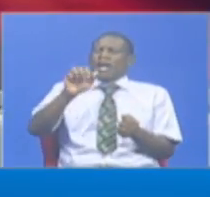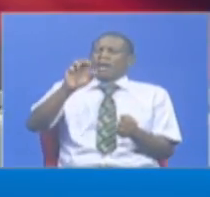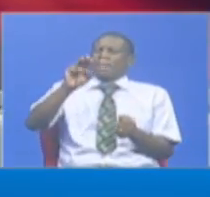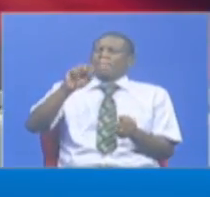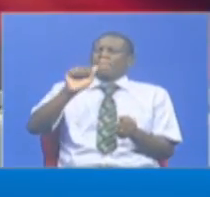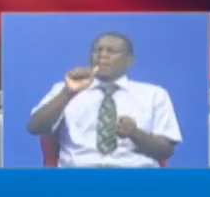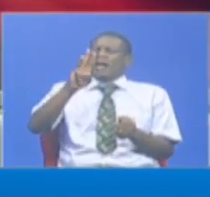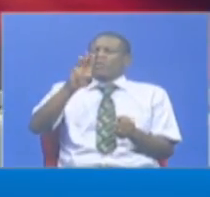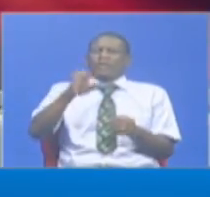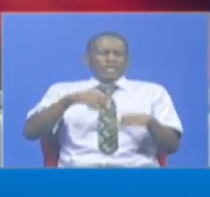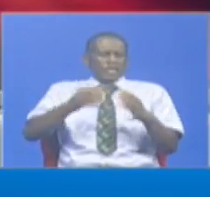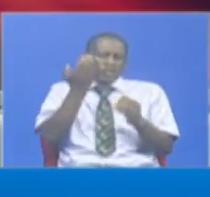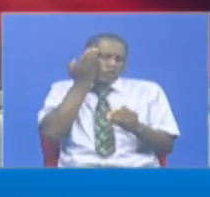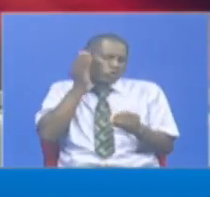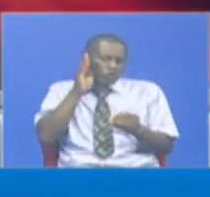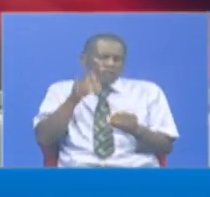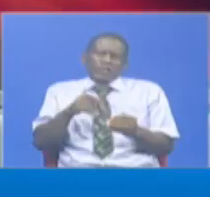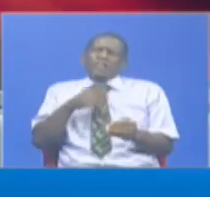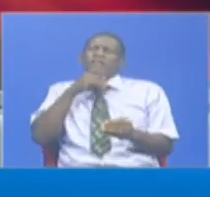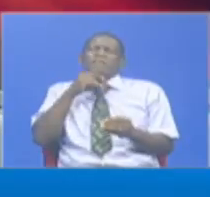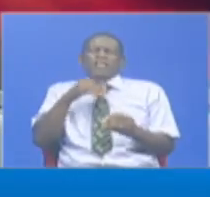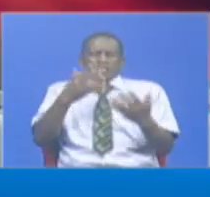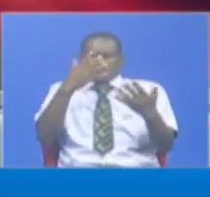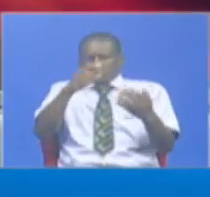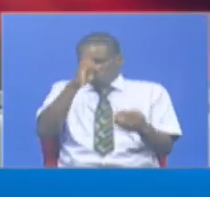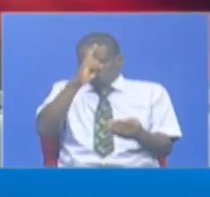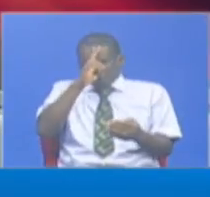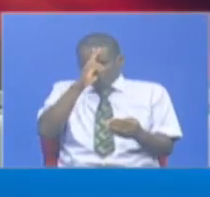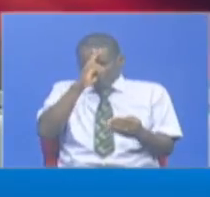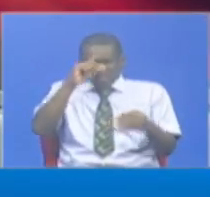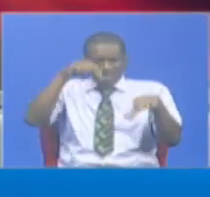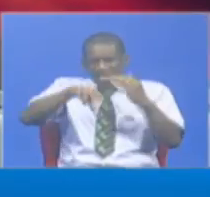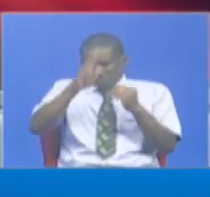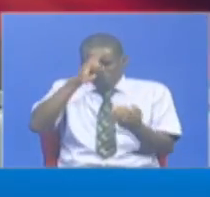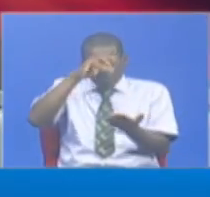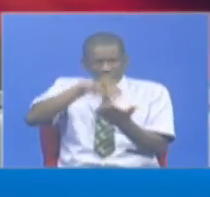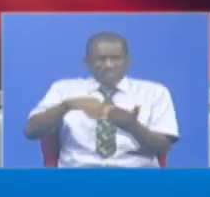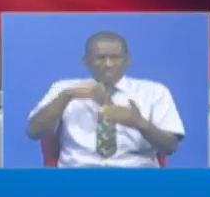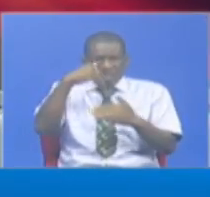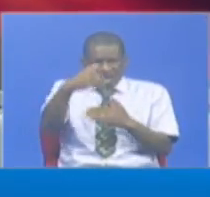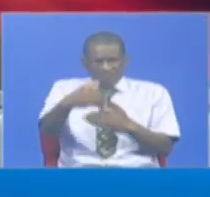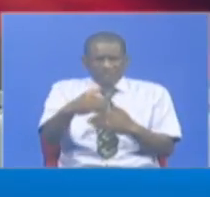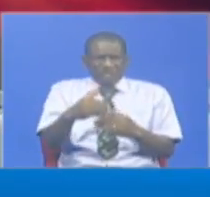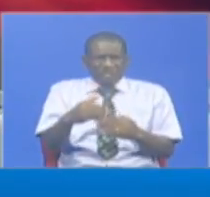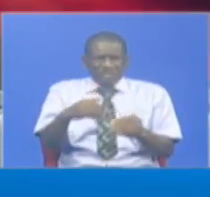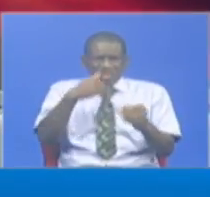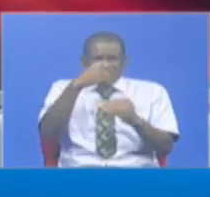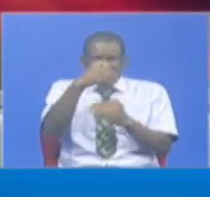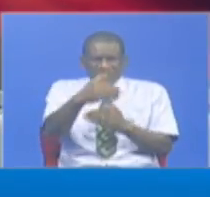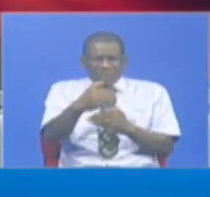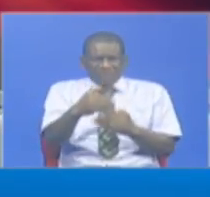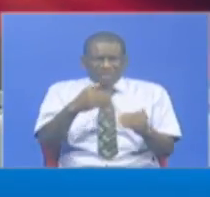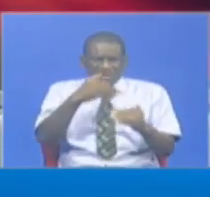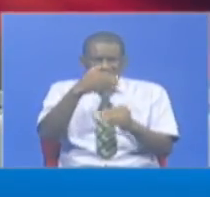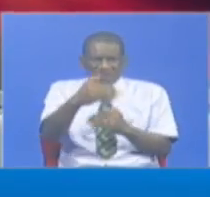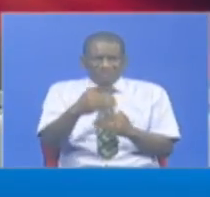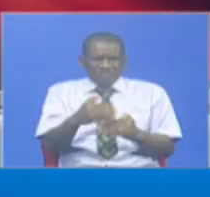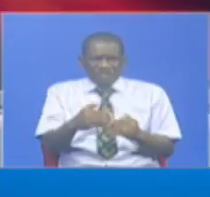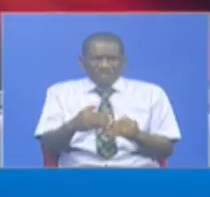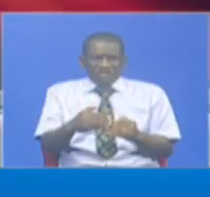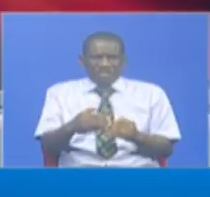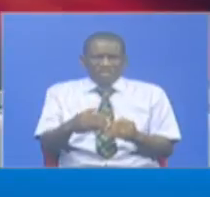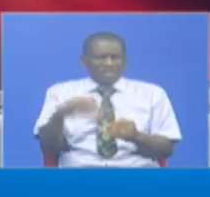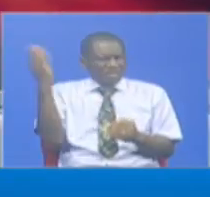is in police custody as it is right now. He walked to the police station after decimating, or decapitating, actually,